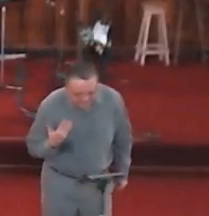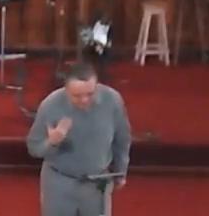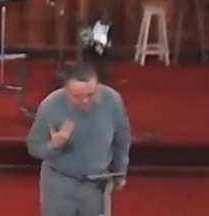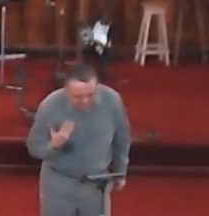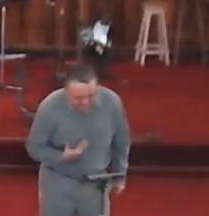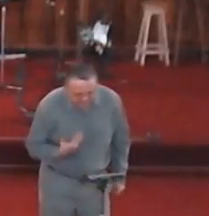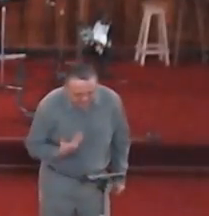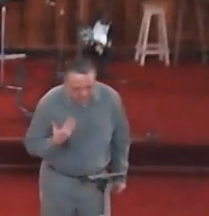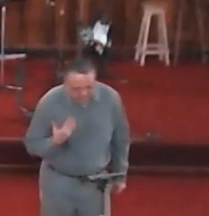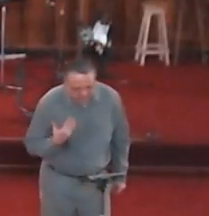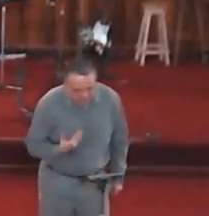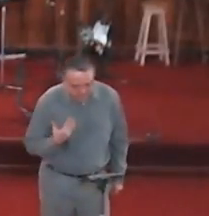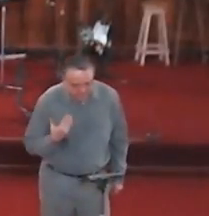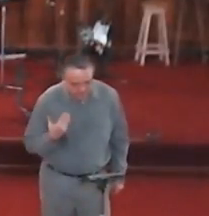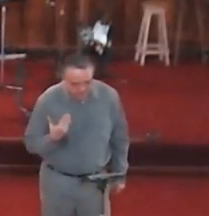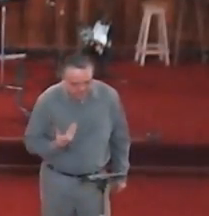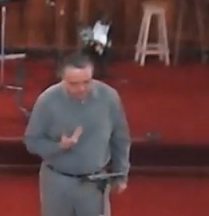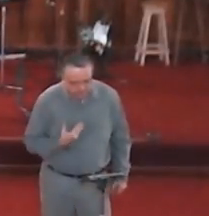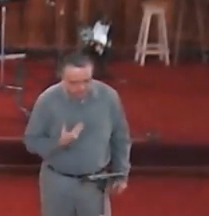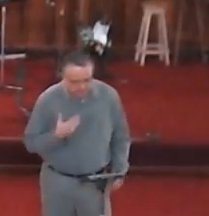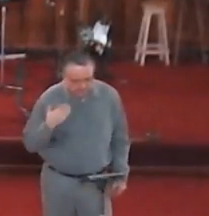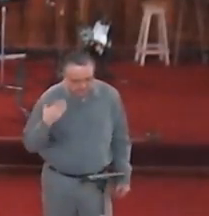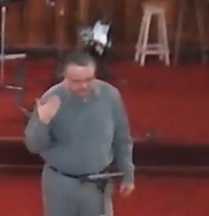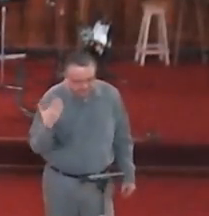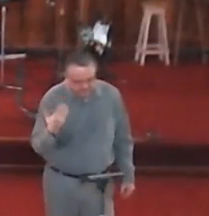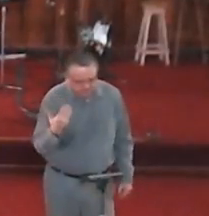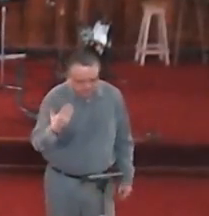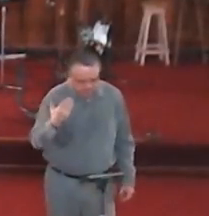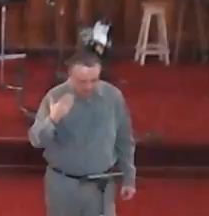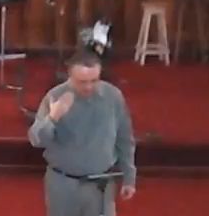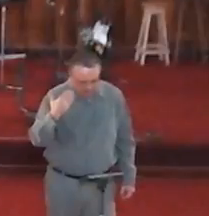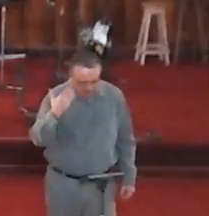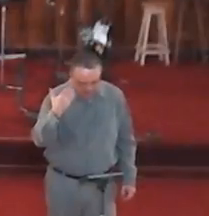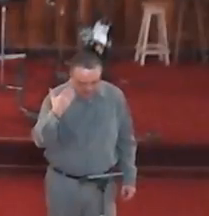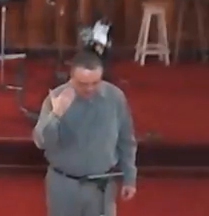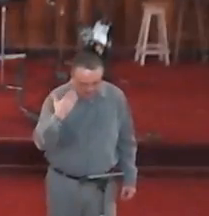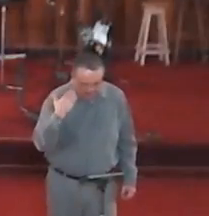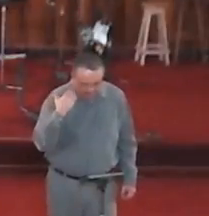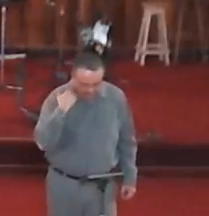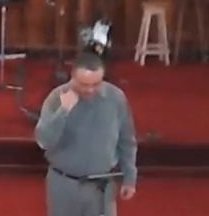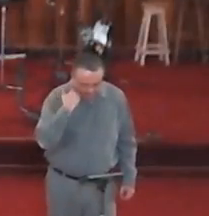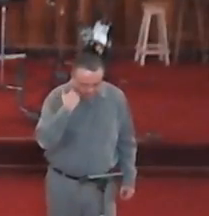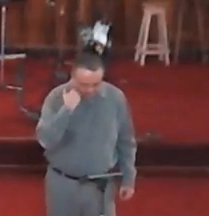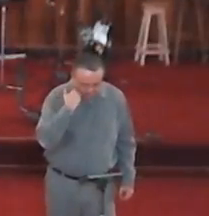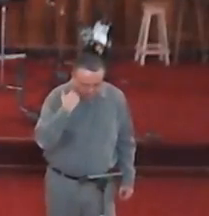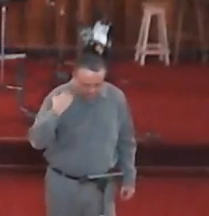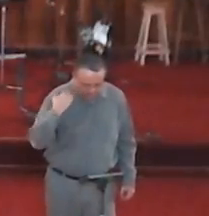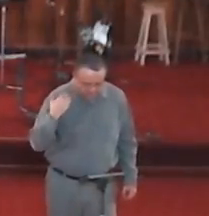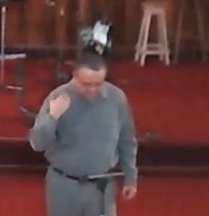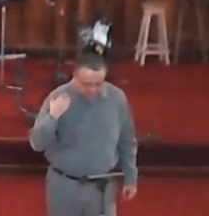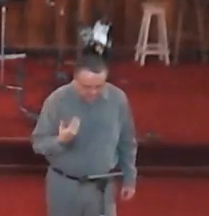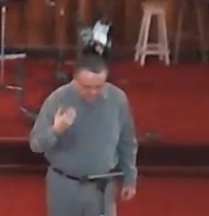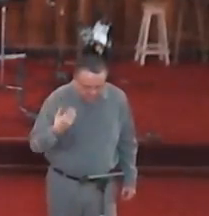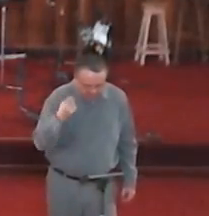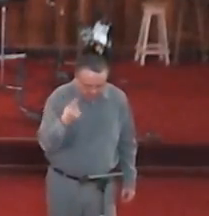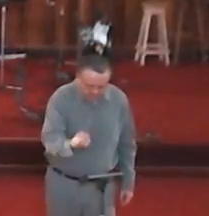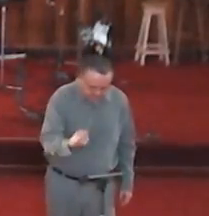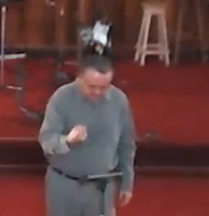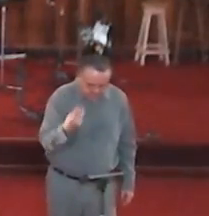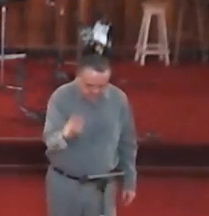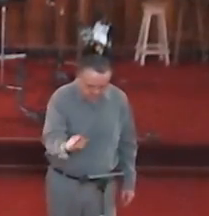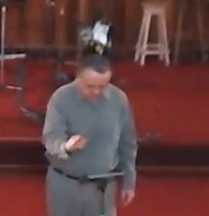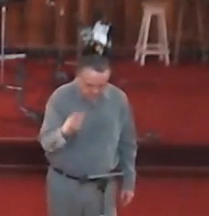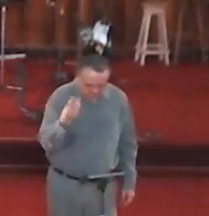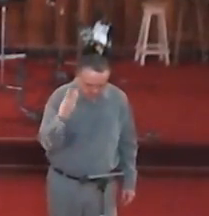habían dispersado a causa de la persecución que se desató por el caso de Esteban llegaron hasta